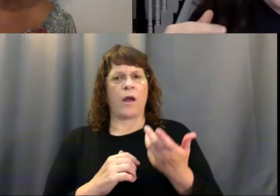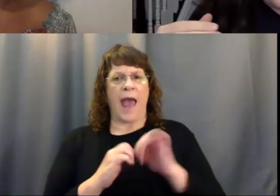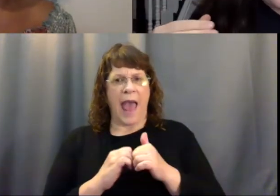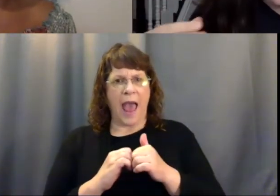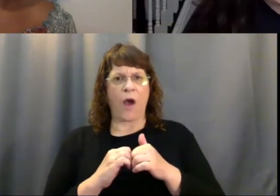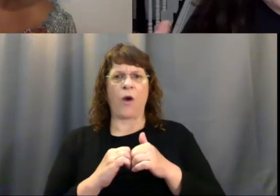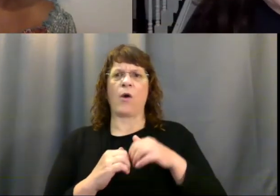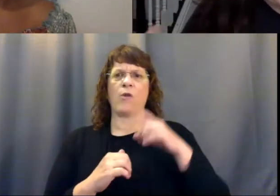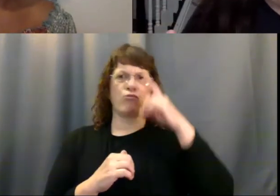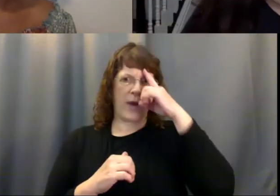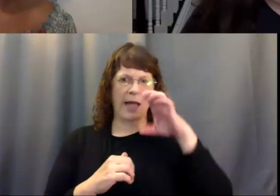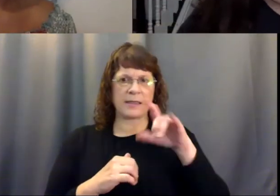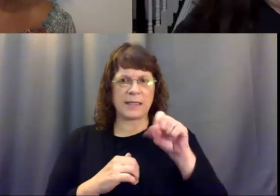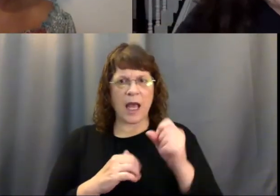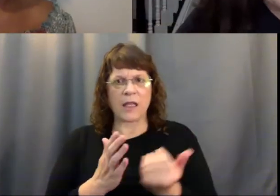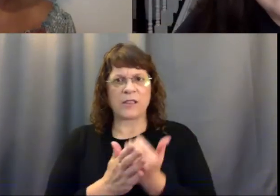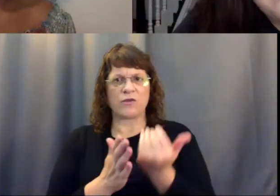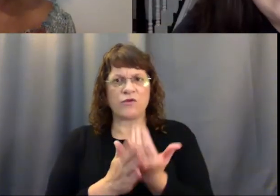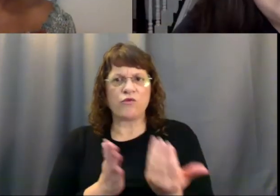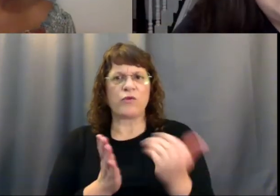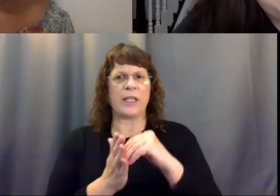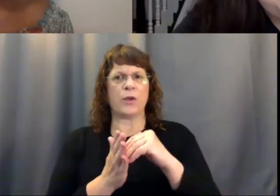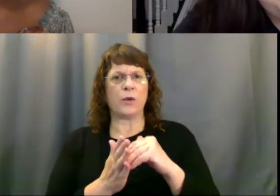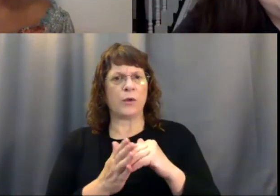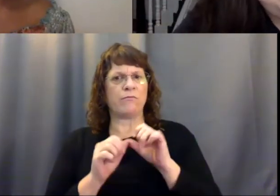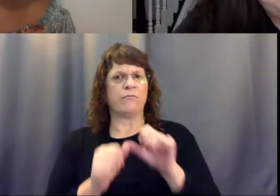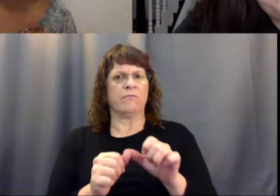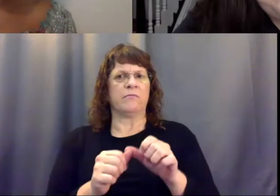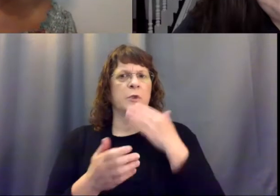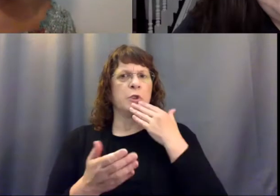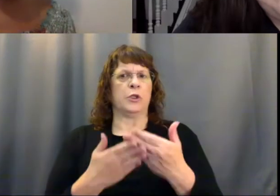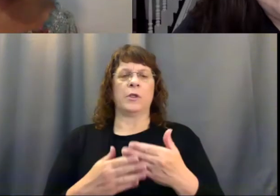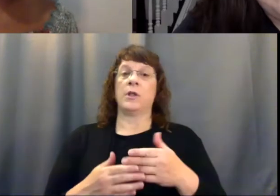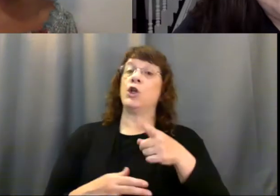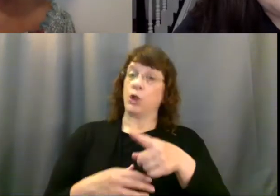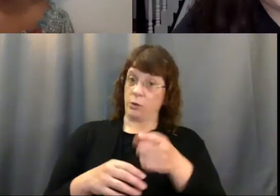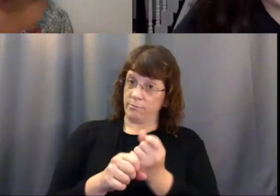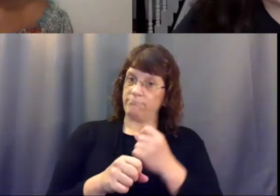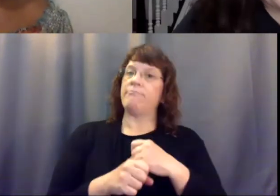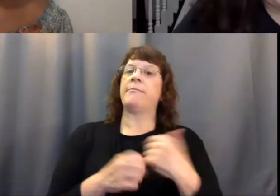renew and stay sharp, I guess? So you do make new cells.